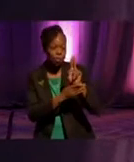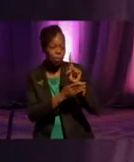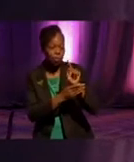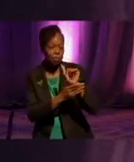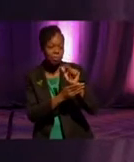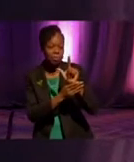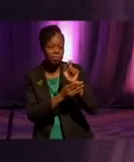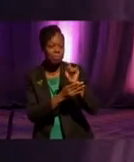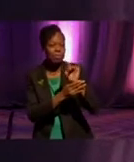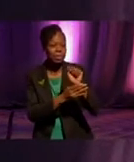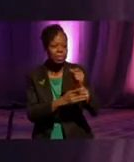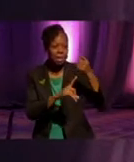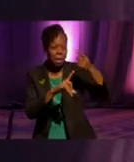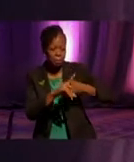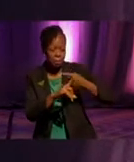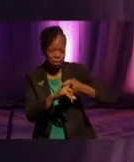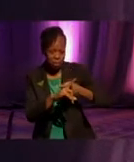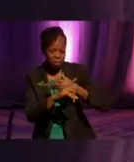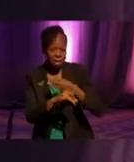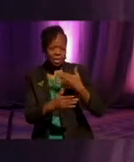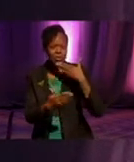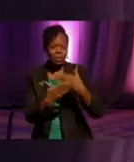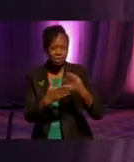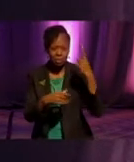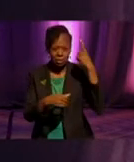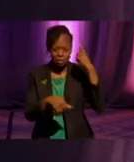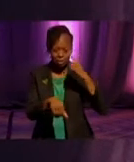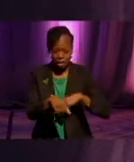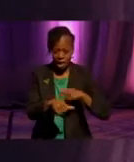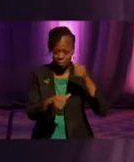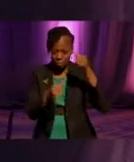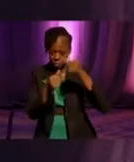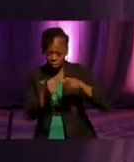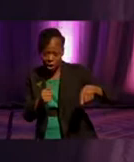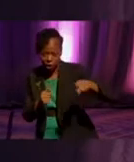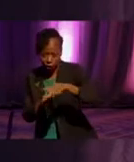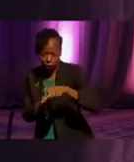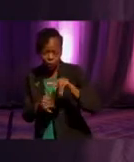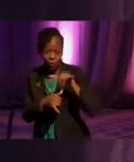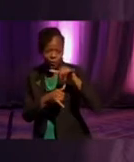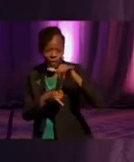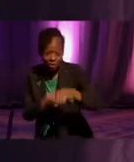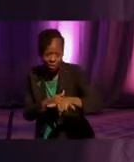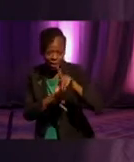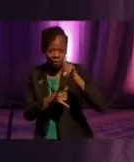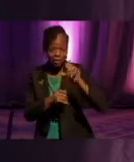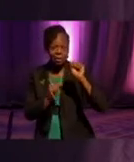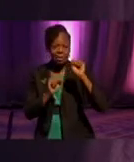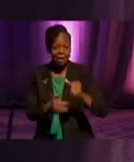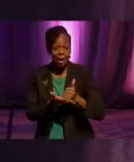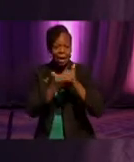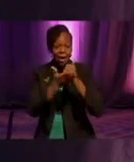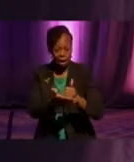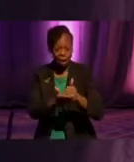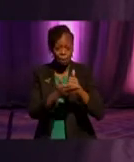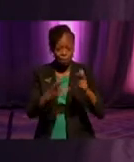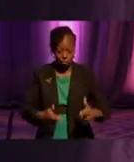remind everyone that Stay DC can help residents impacted by COVID to stay in your